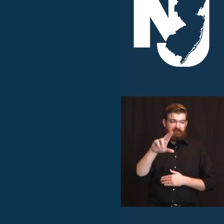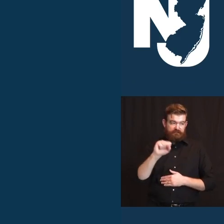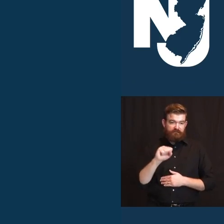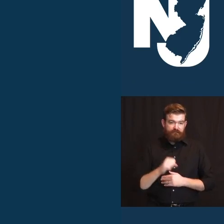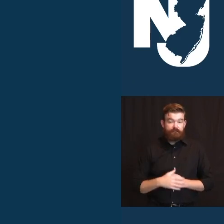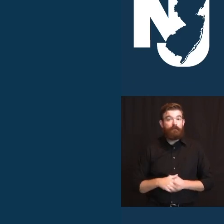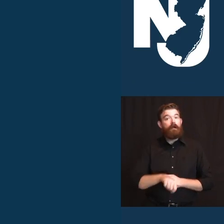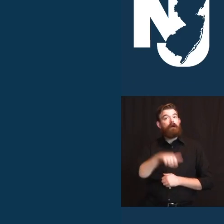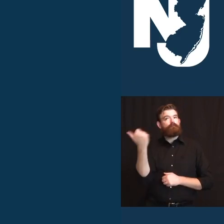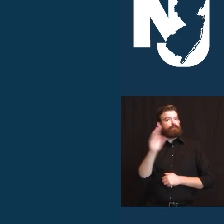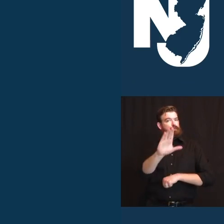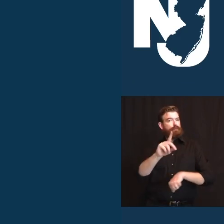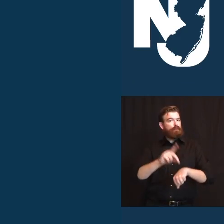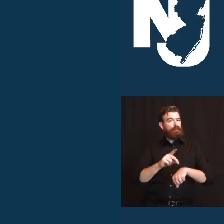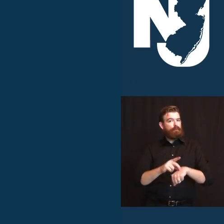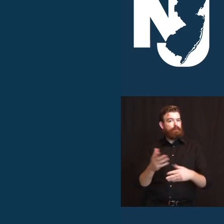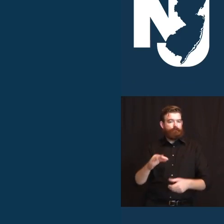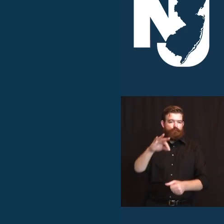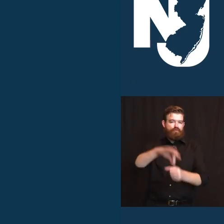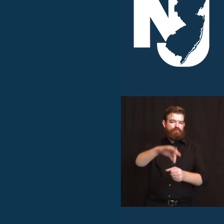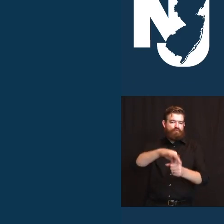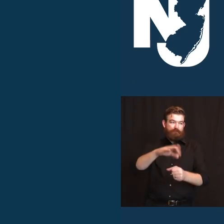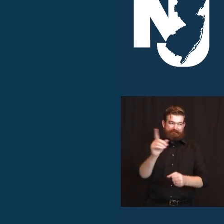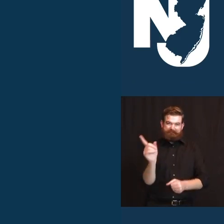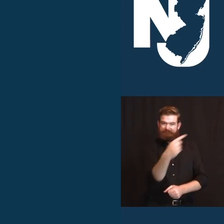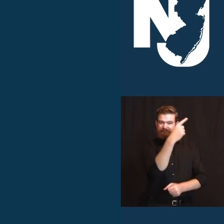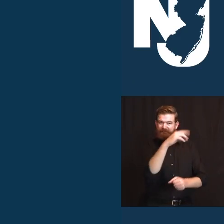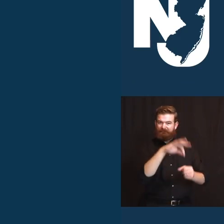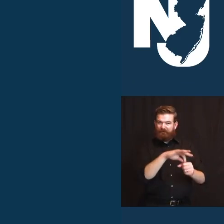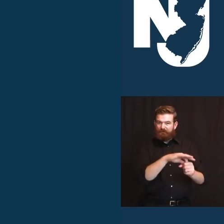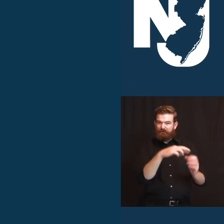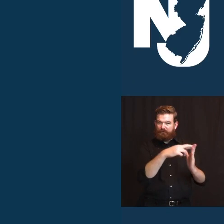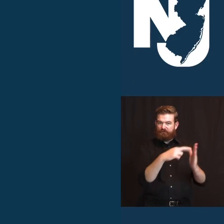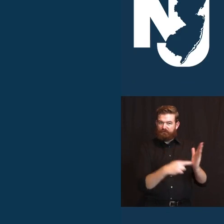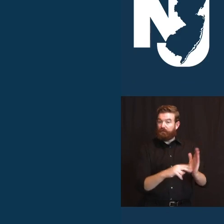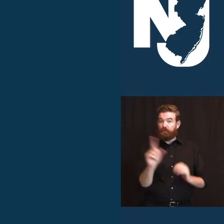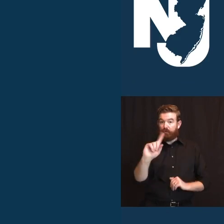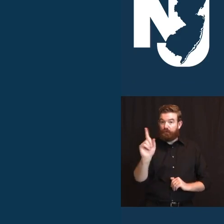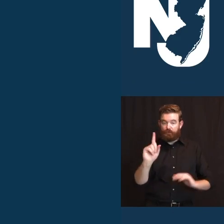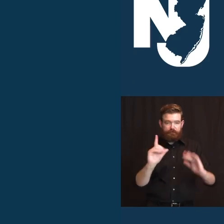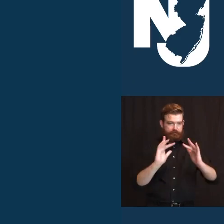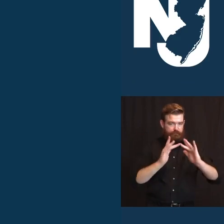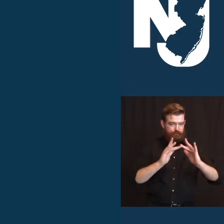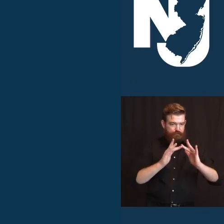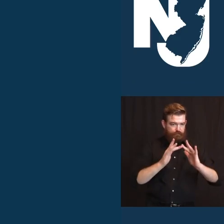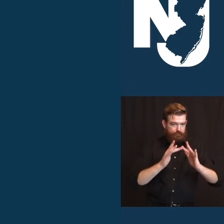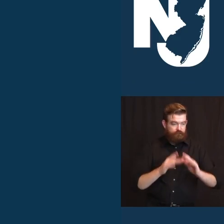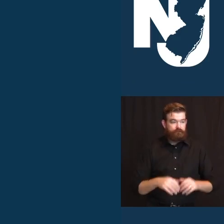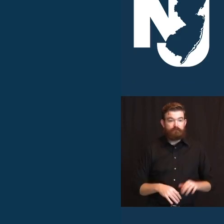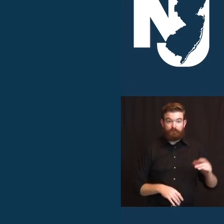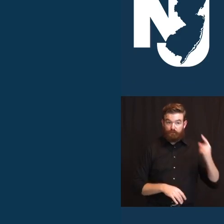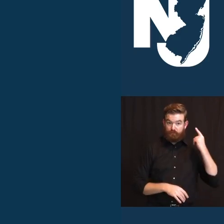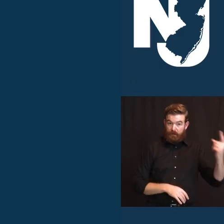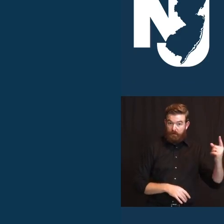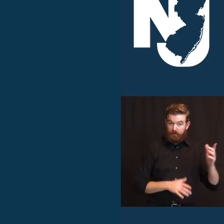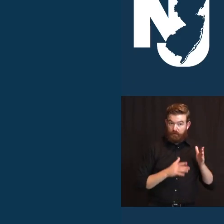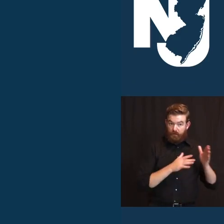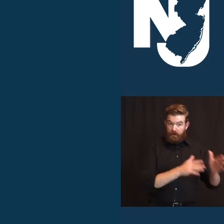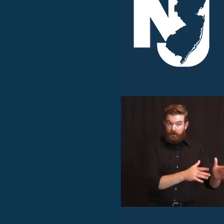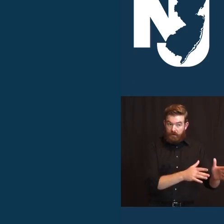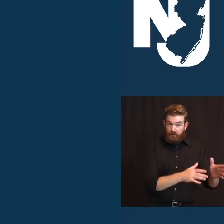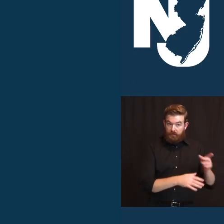online voter registration tool. But that doesn't mean that we're not going to look to other ways for new voters to be registered. In